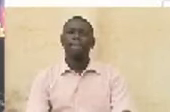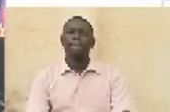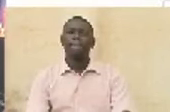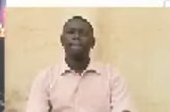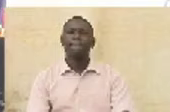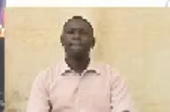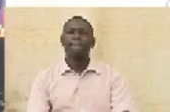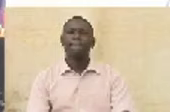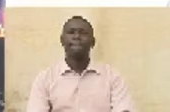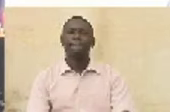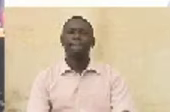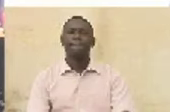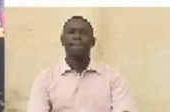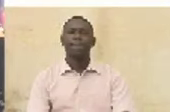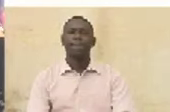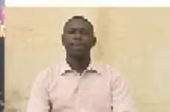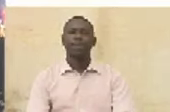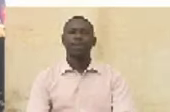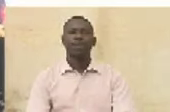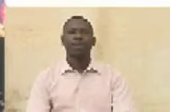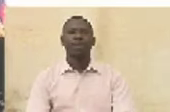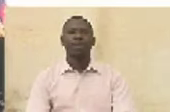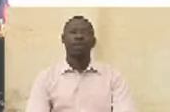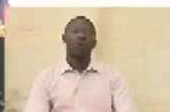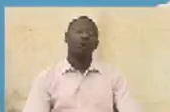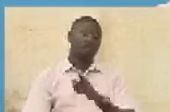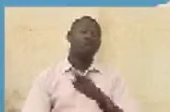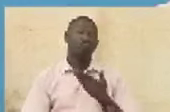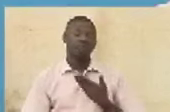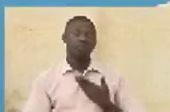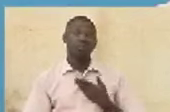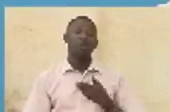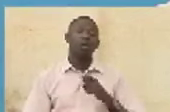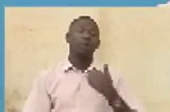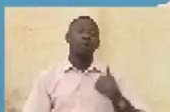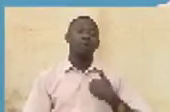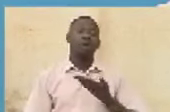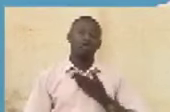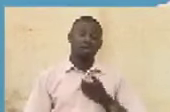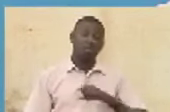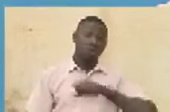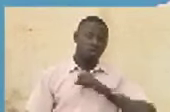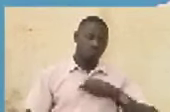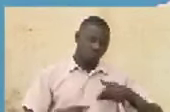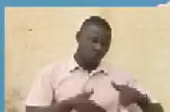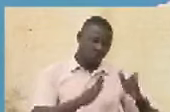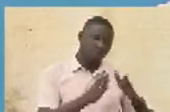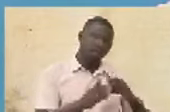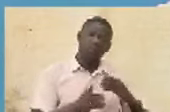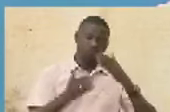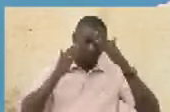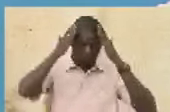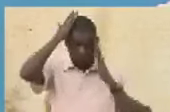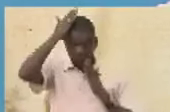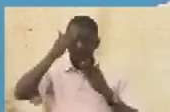le mo. Soldiers need a silo. Well, these people had their own way, and the soldiers had their own way.